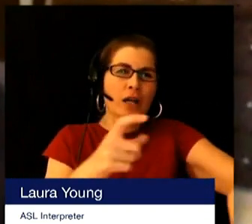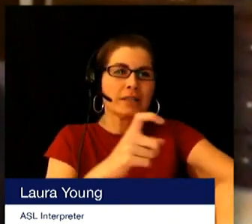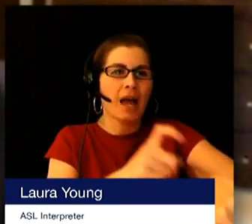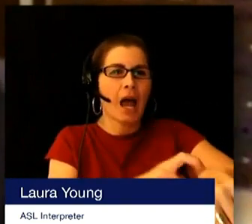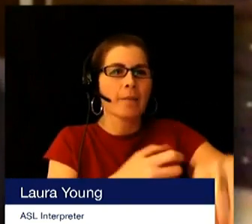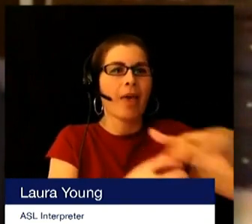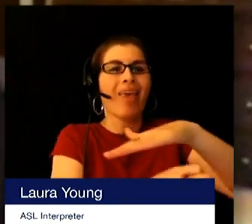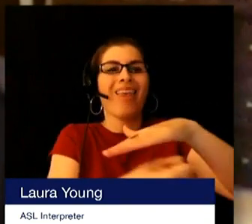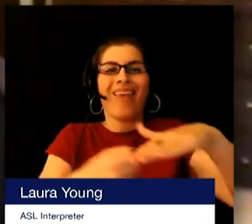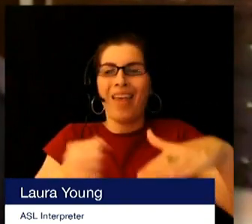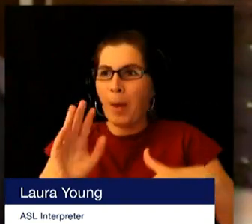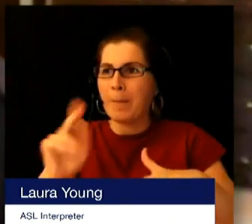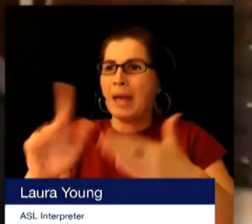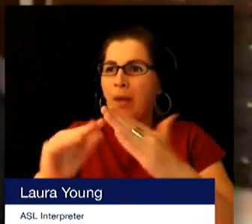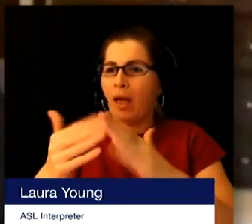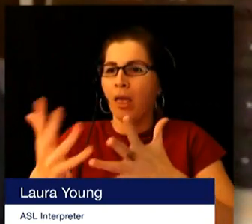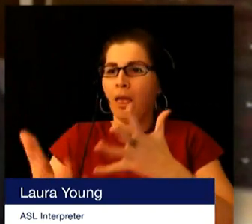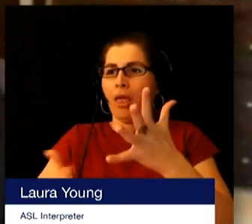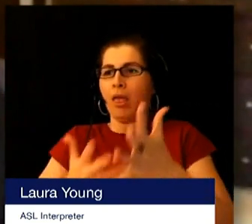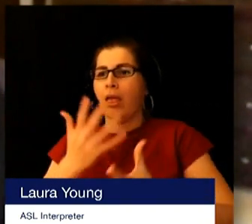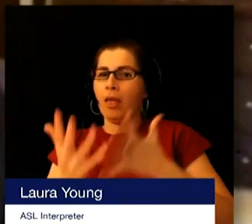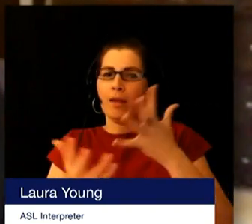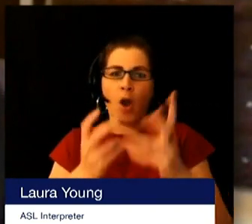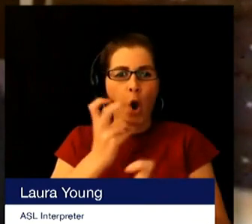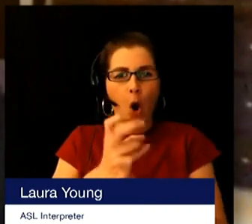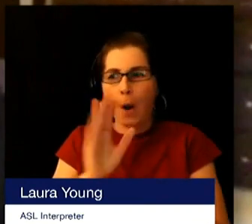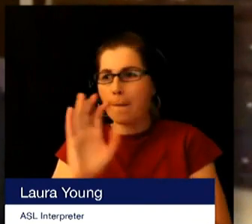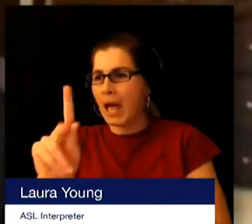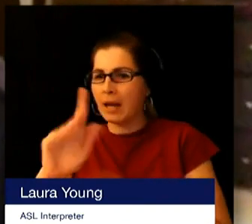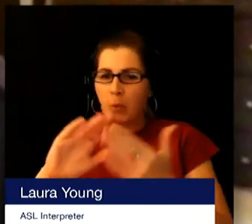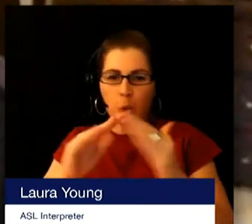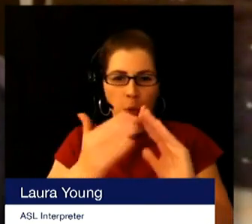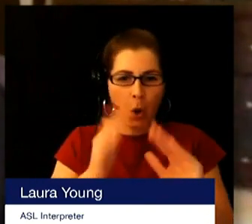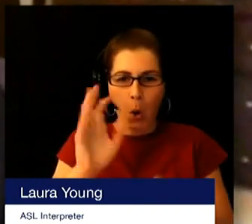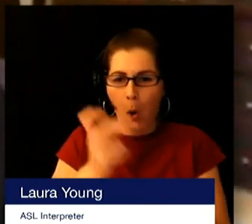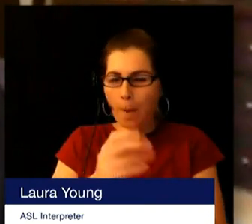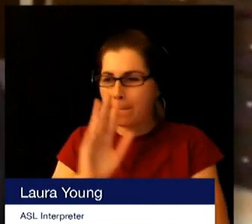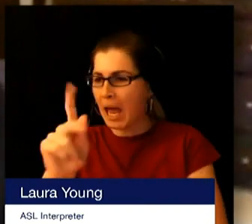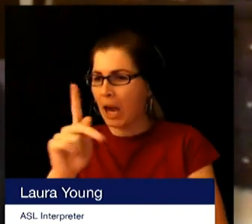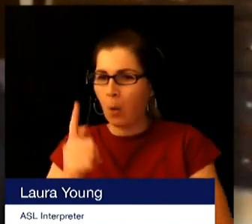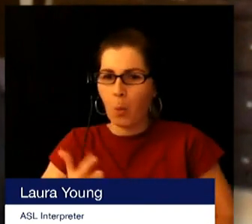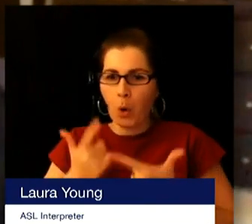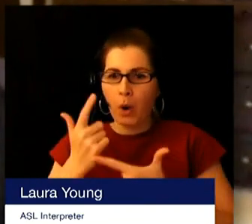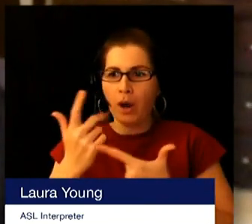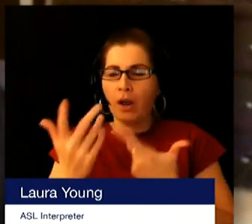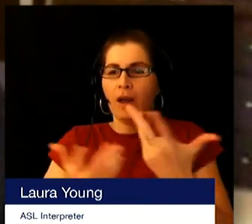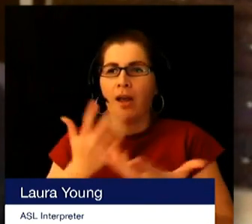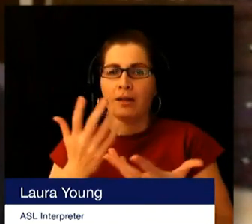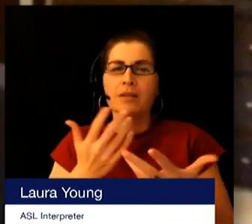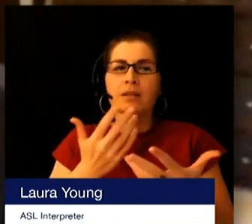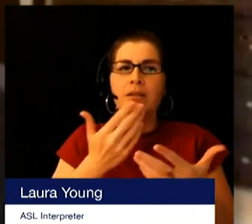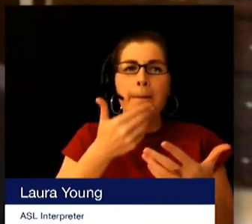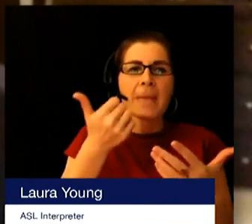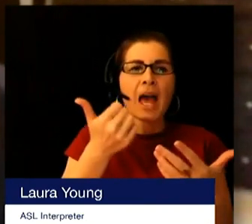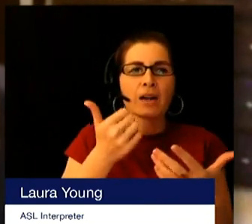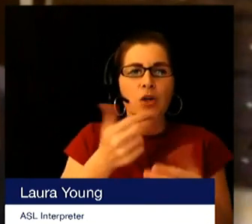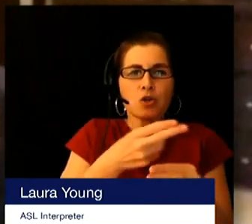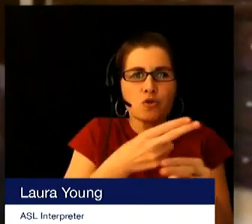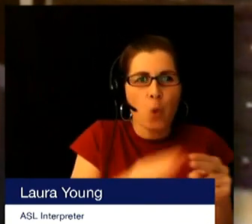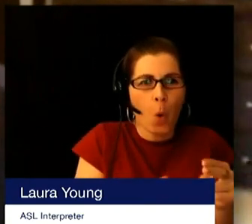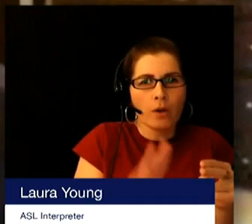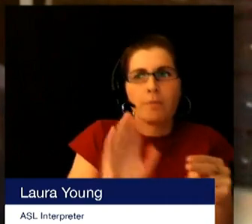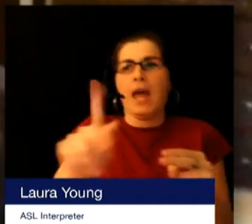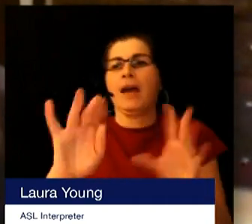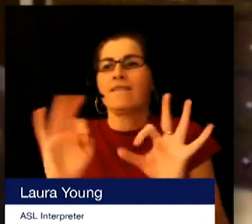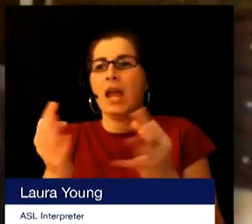not getting good rehabilitative programming inside prisons. They're much better off, you know, rejoining their communities, their loved